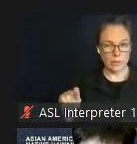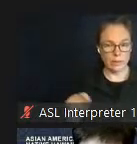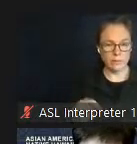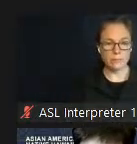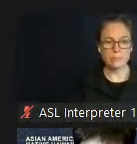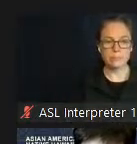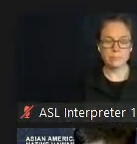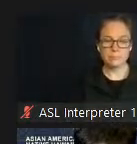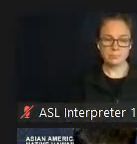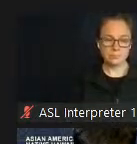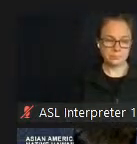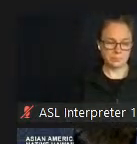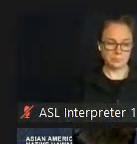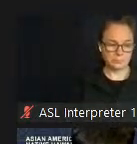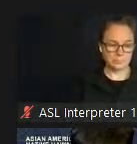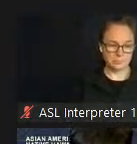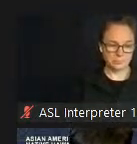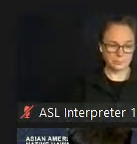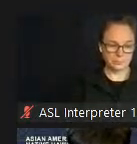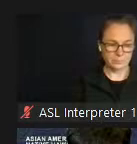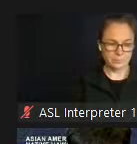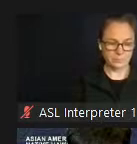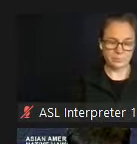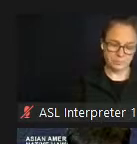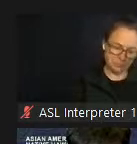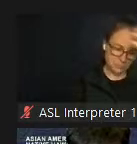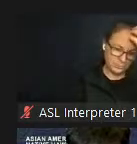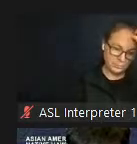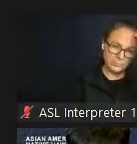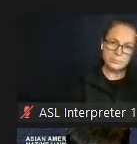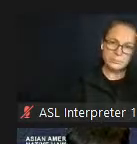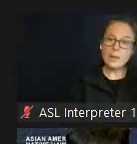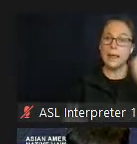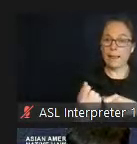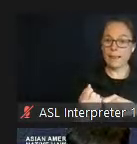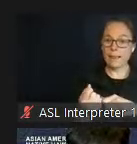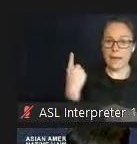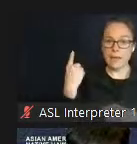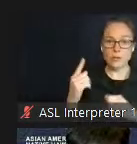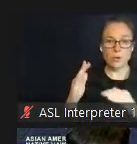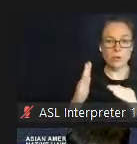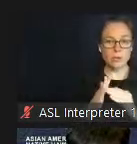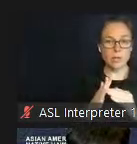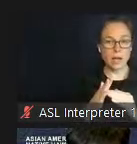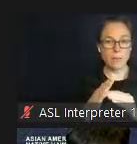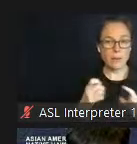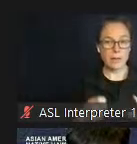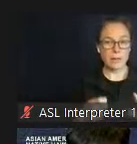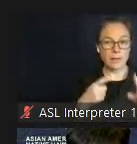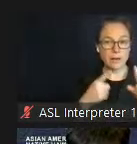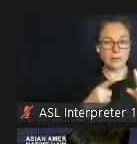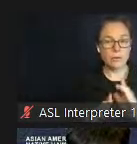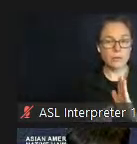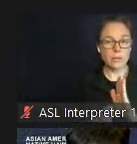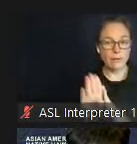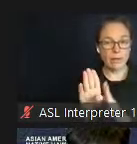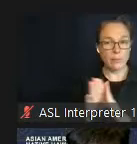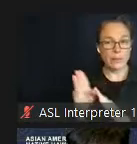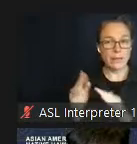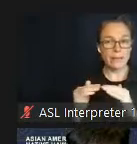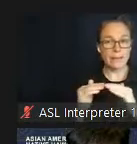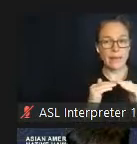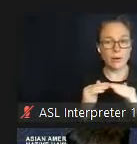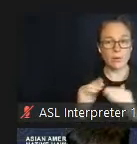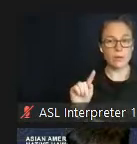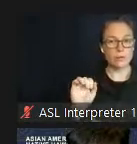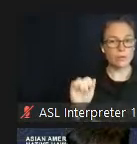Commissioners. One of the key initiatives last year was development and implementation of the budget equity tool. You've heard about